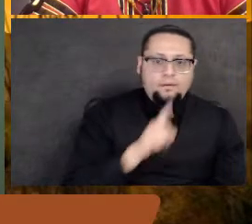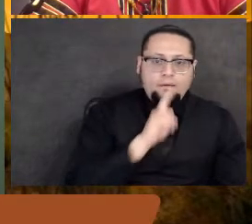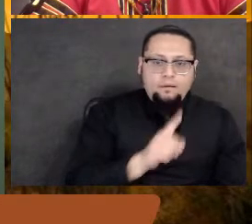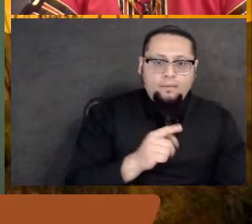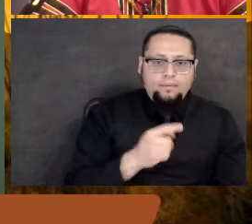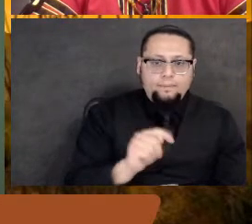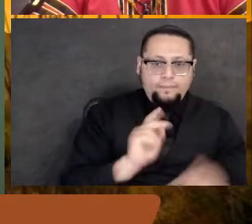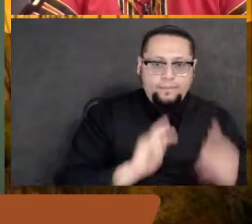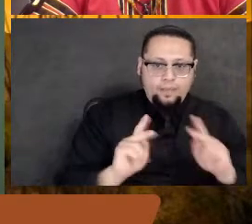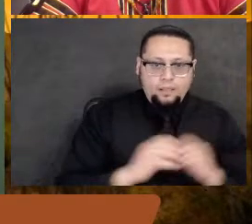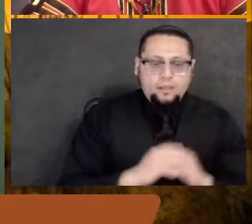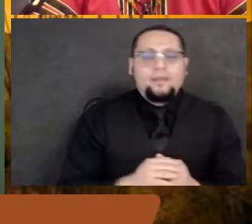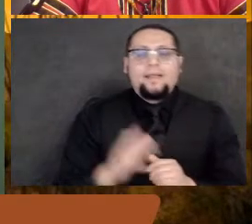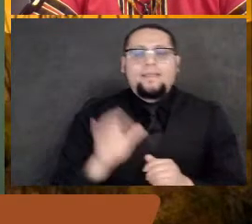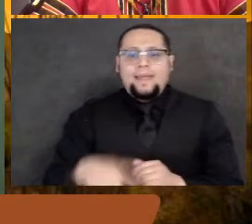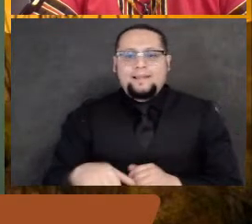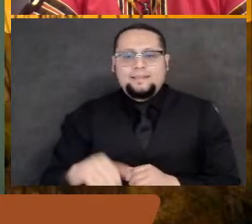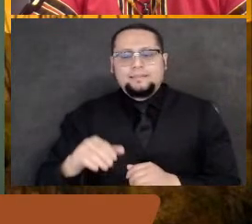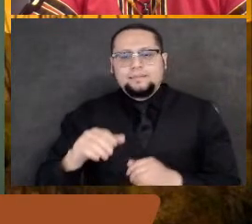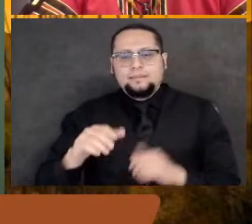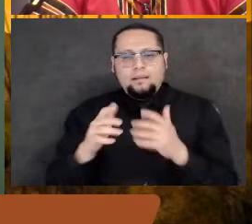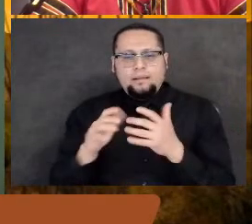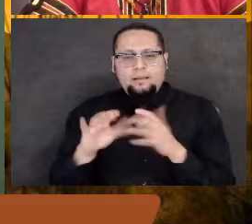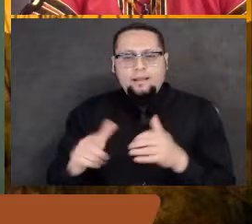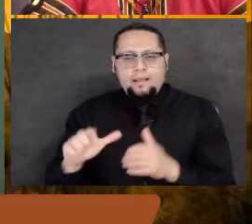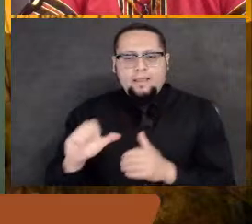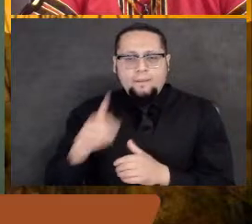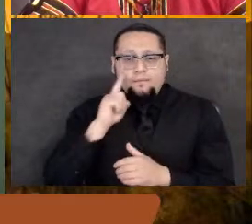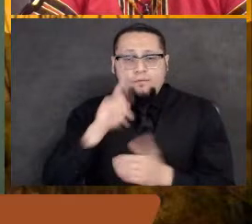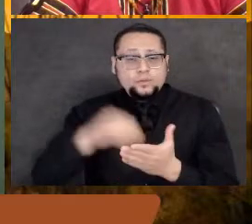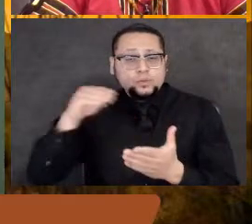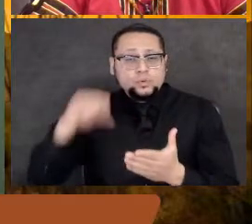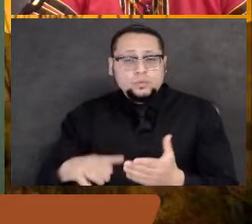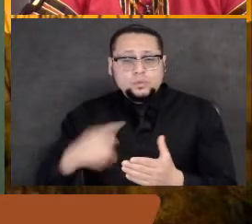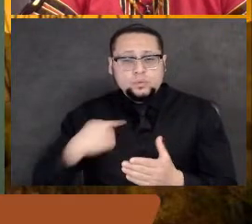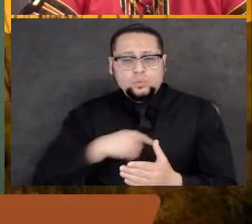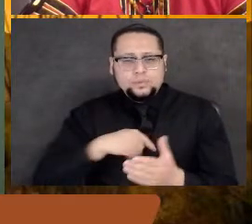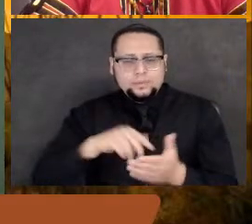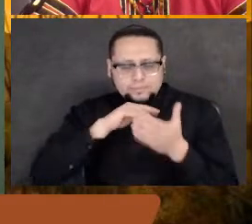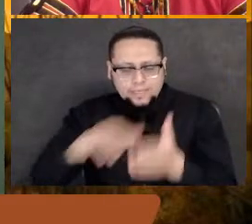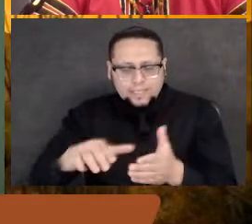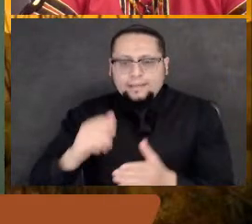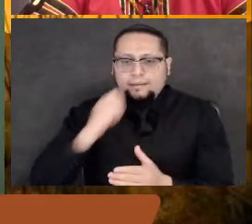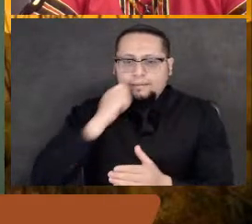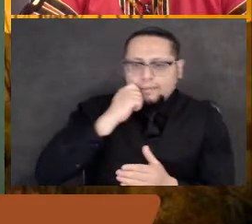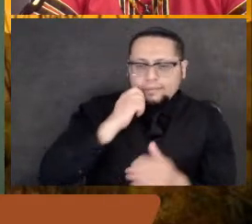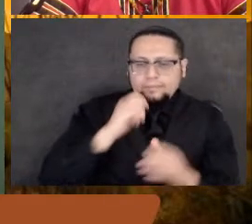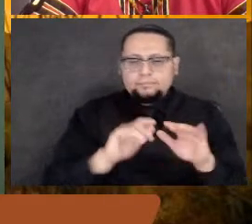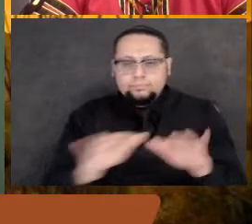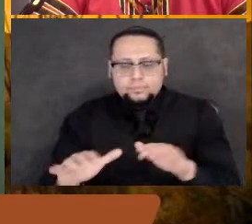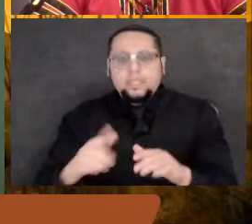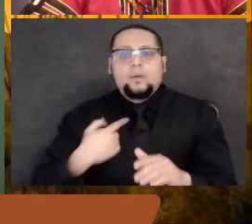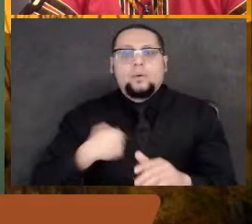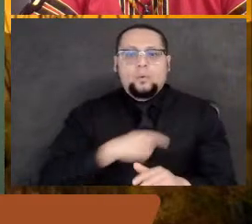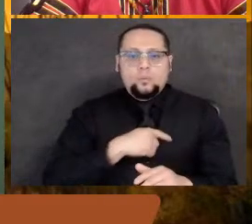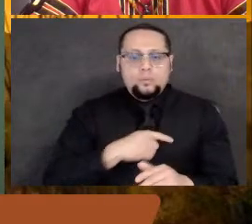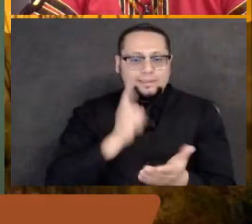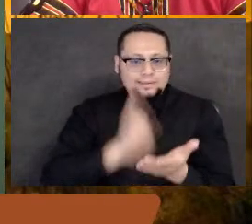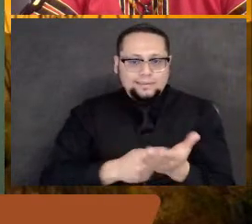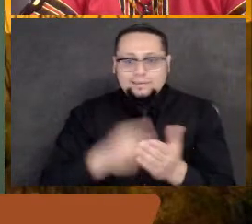advocates, is an ethnic studies club for students, and we're very inclusive, talking about Mexican American